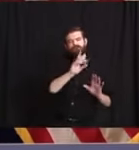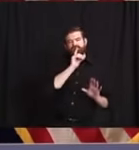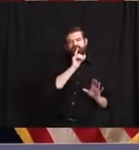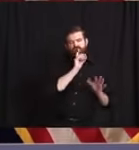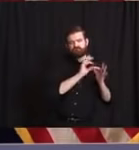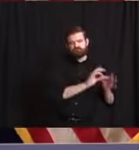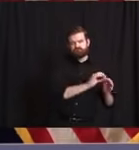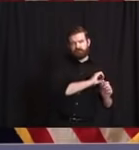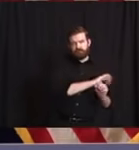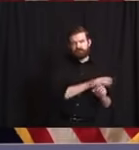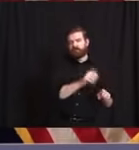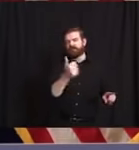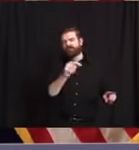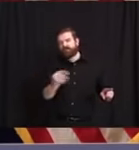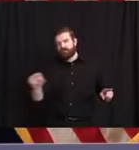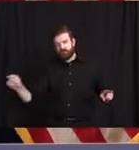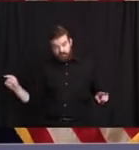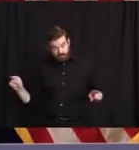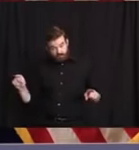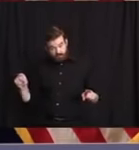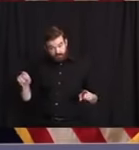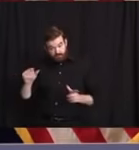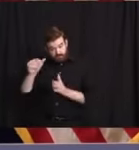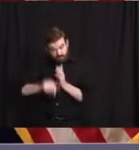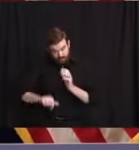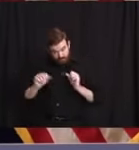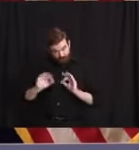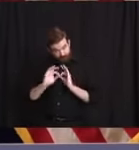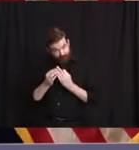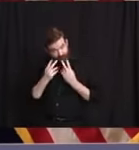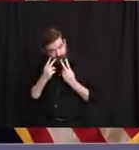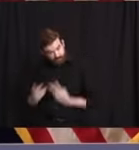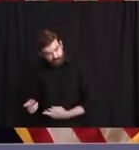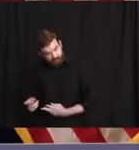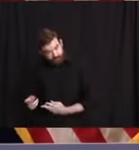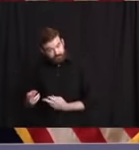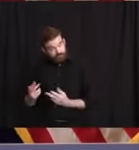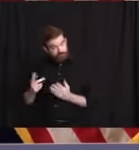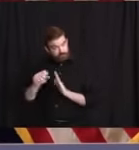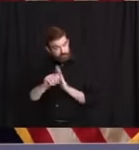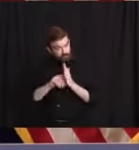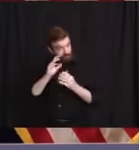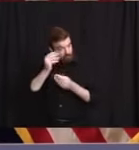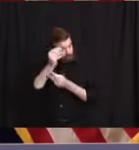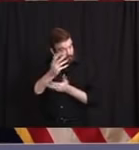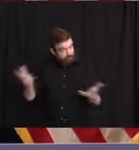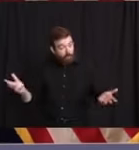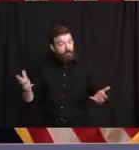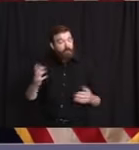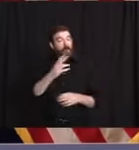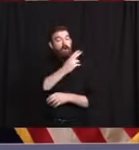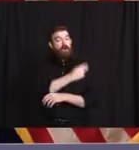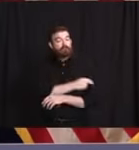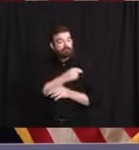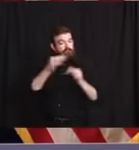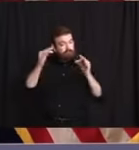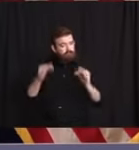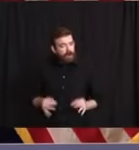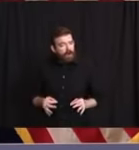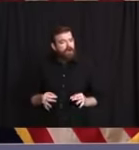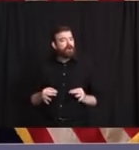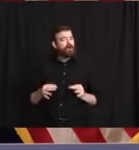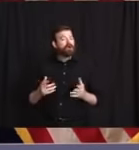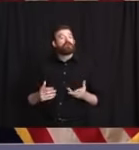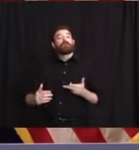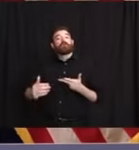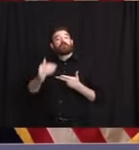is that sort of a hospital-by-hospital call? And Colonel, and one quick thing, Governor, on outdoor pools, have any timeline